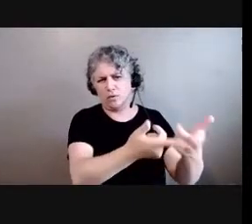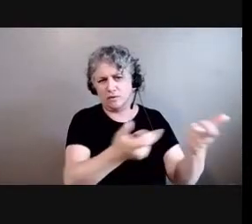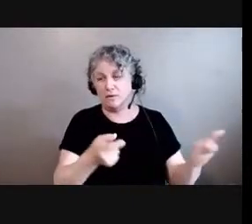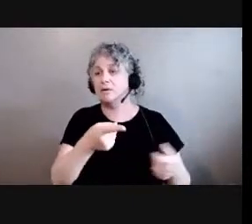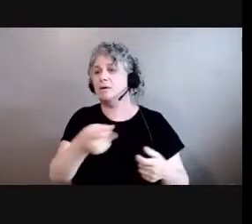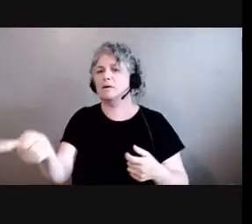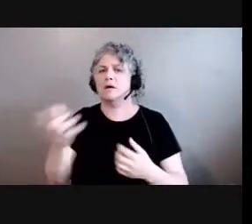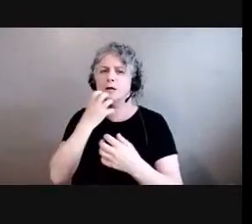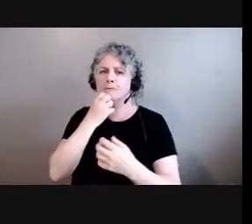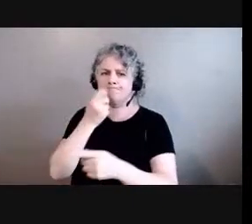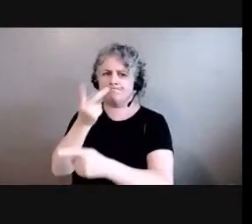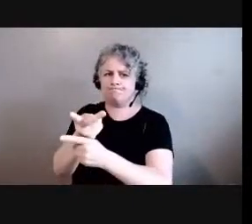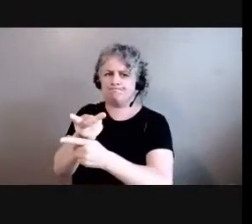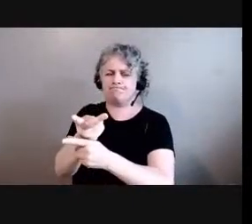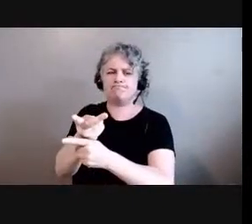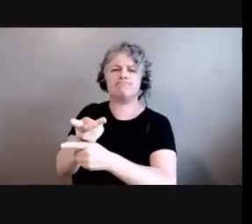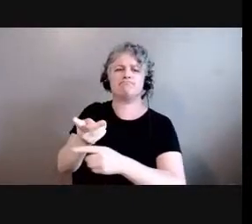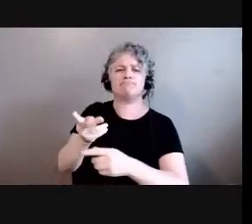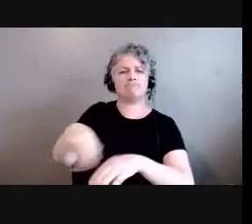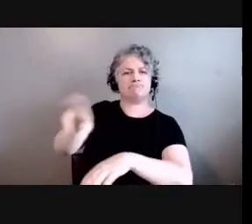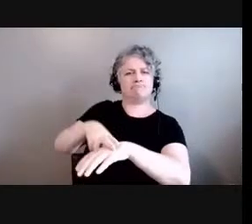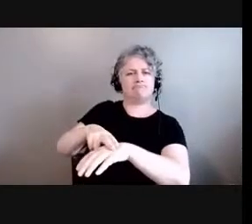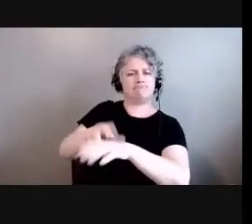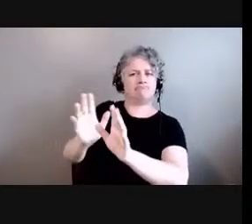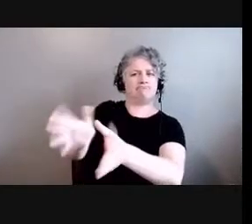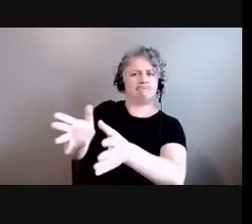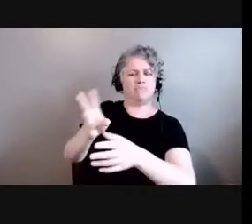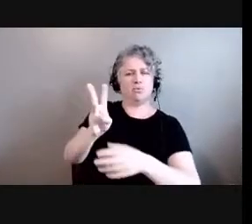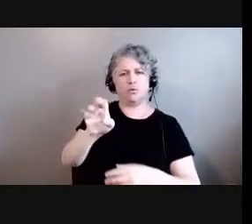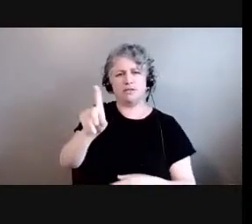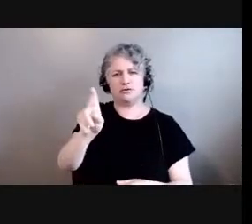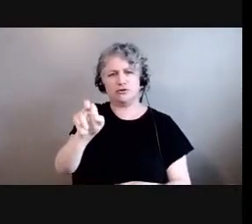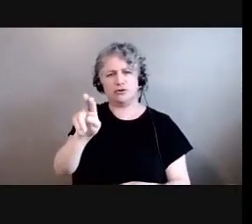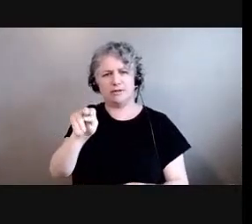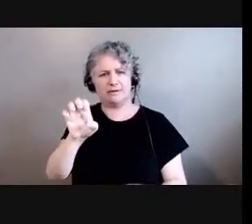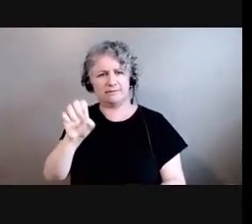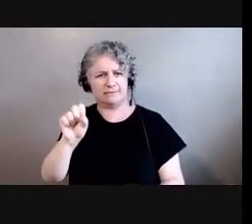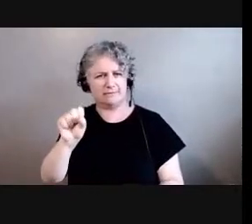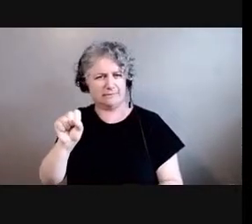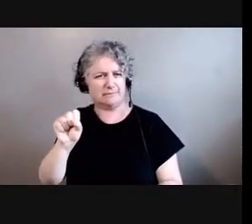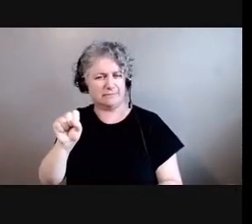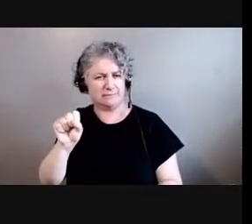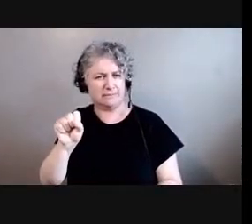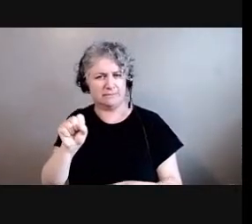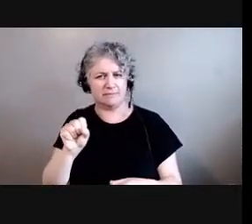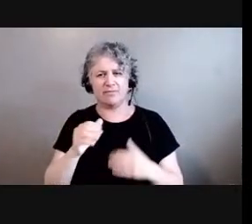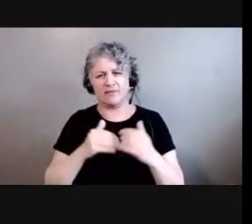preserving the wilderness rather than also for